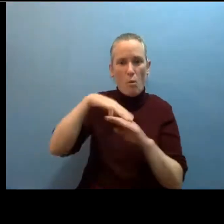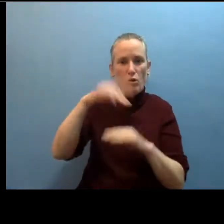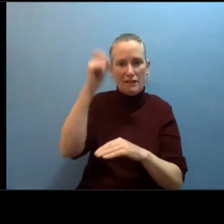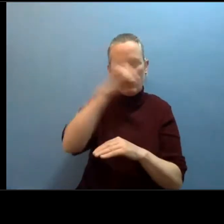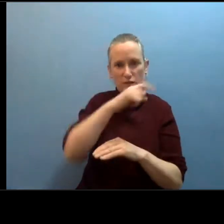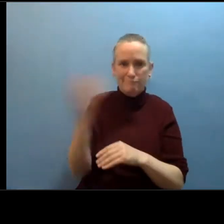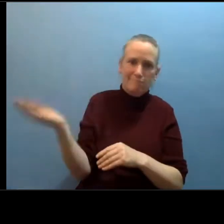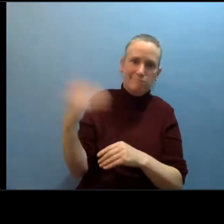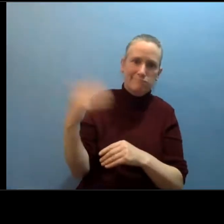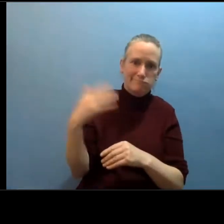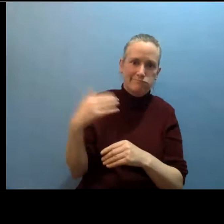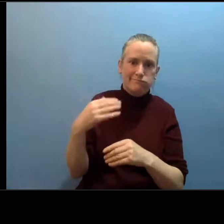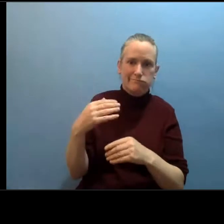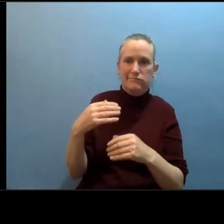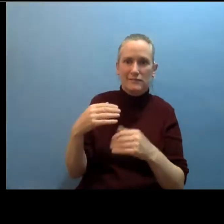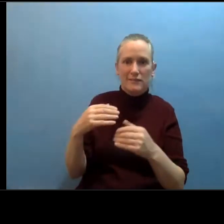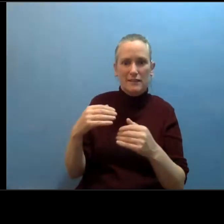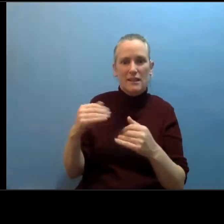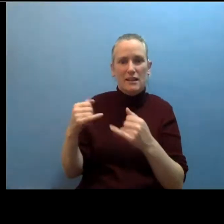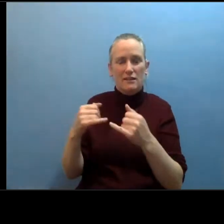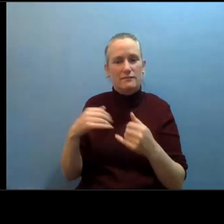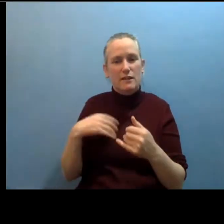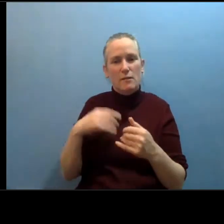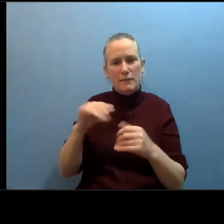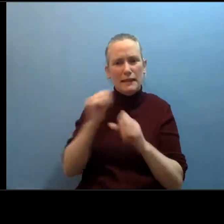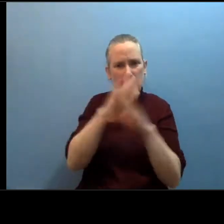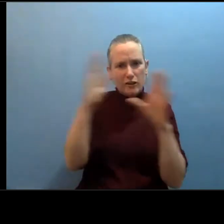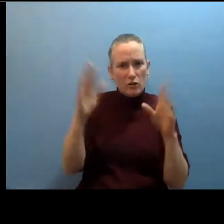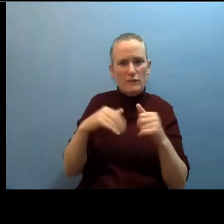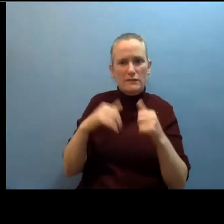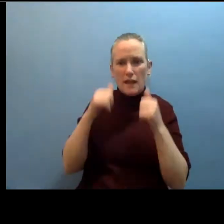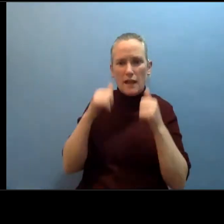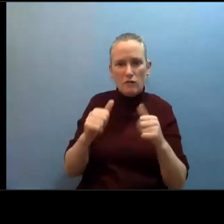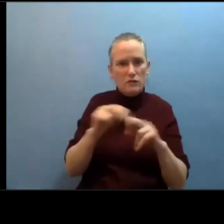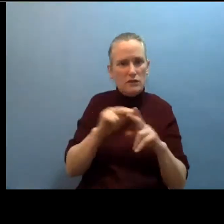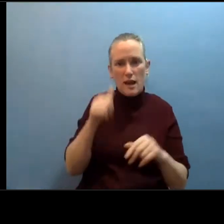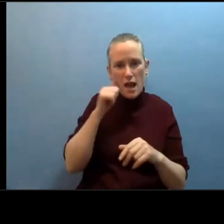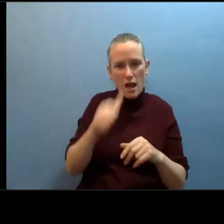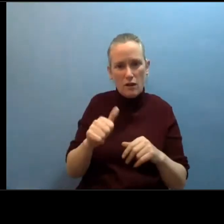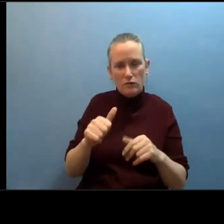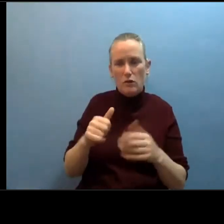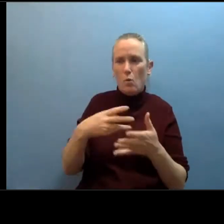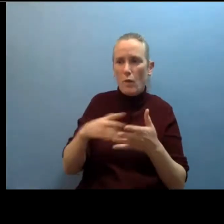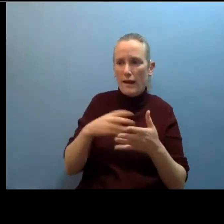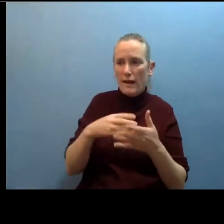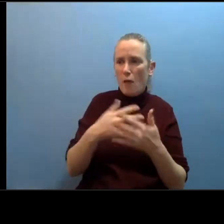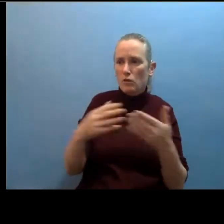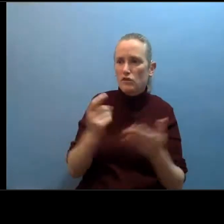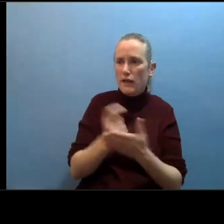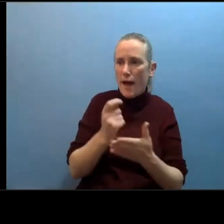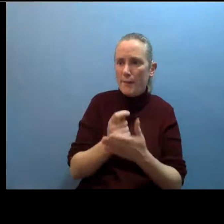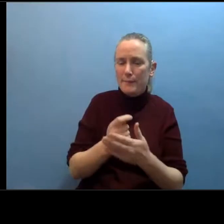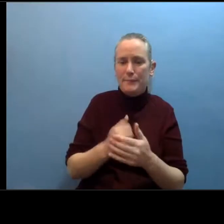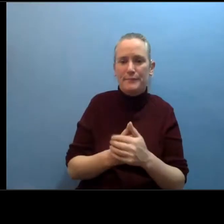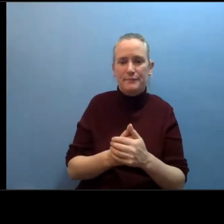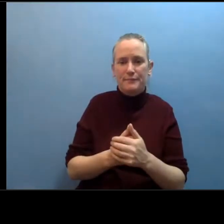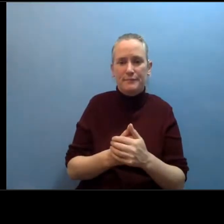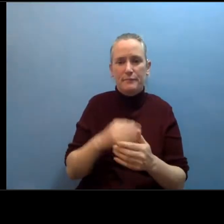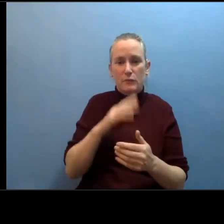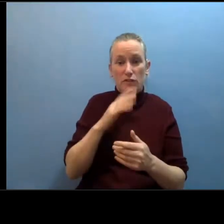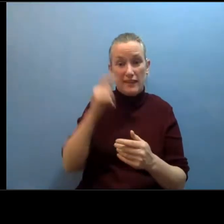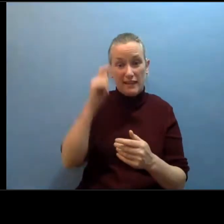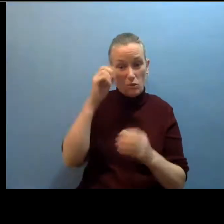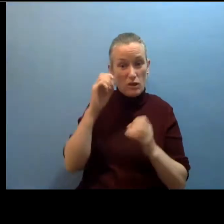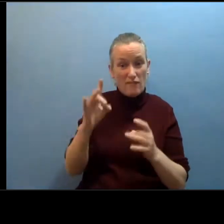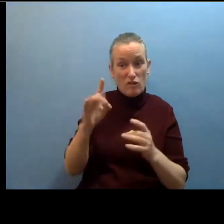boundaries. So being clear, you know, what's allowed and what's not allowed, and when and how much time, you know, you think it's okay for her to